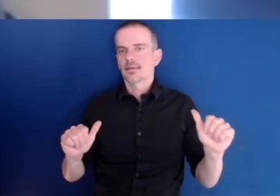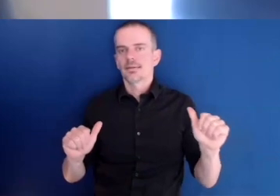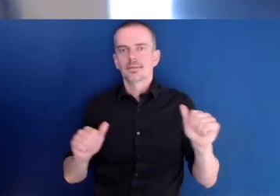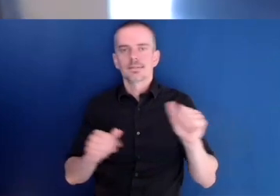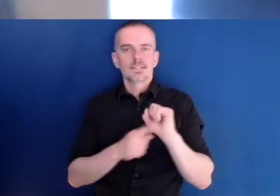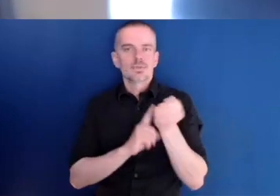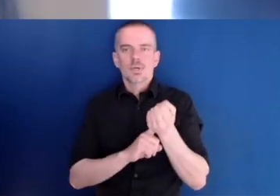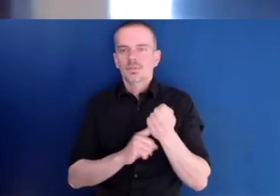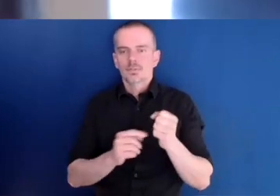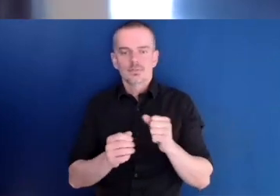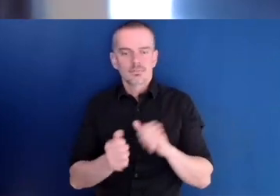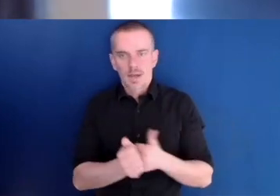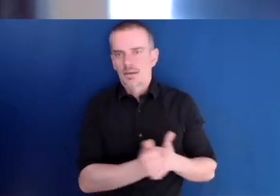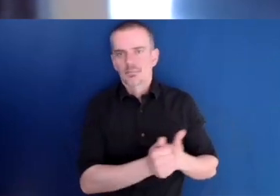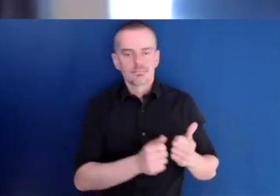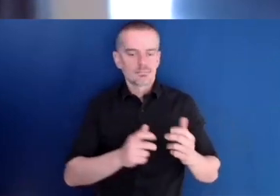do.